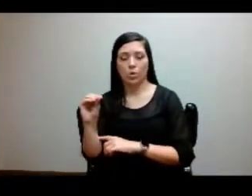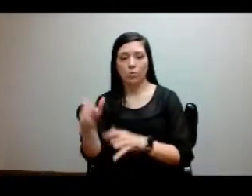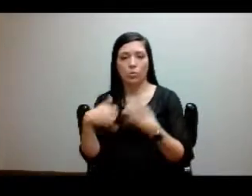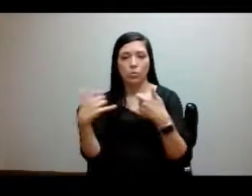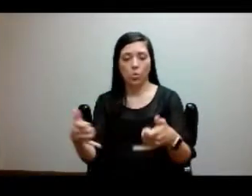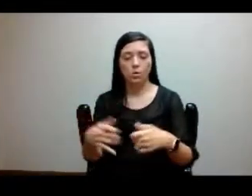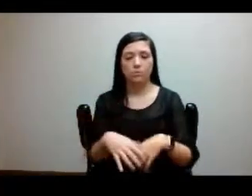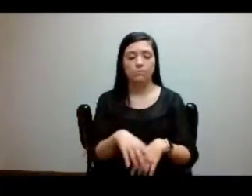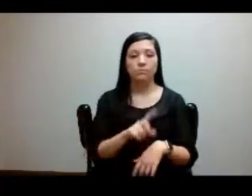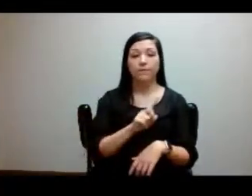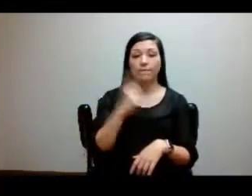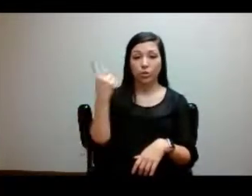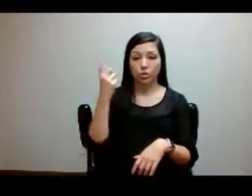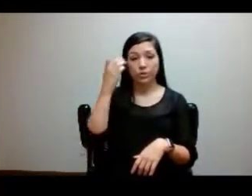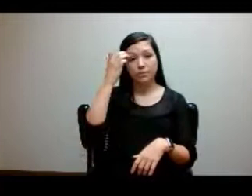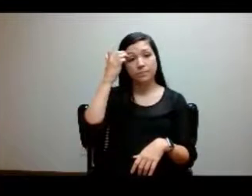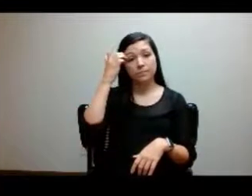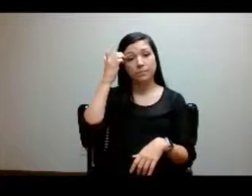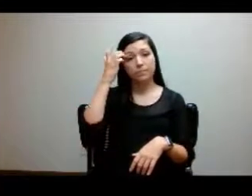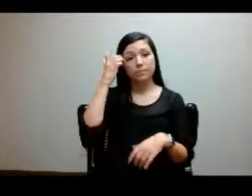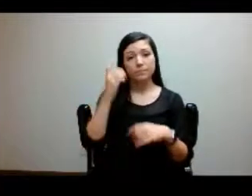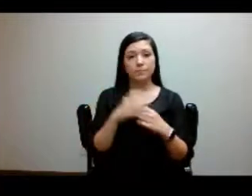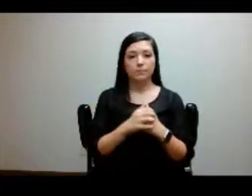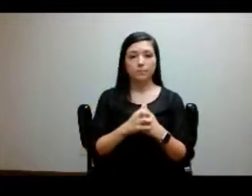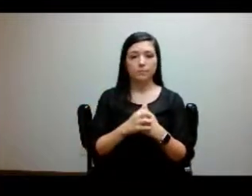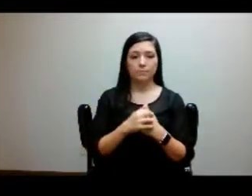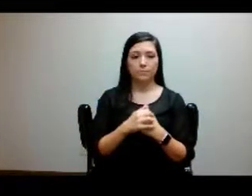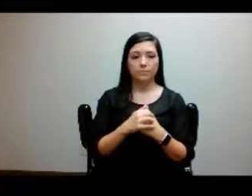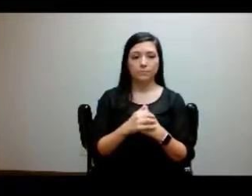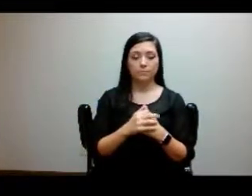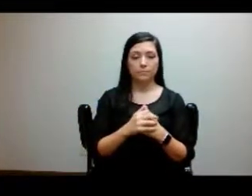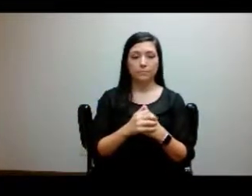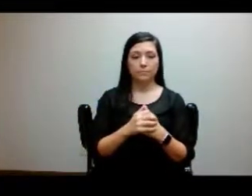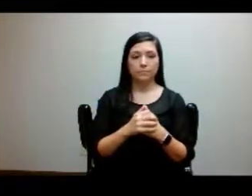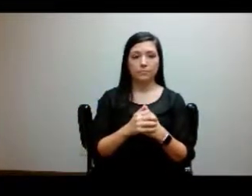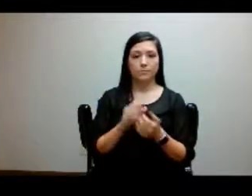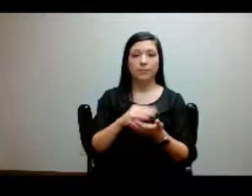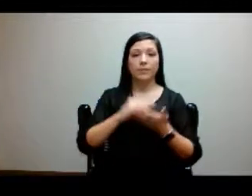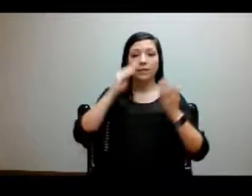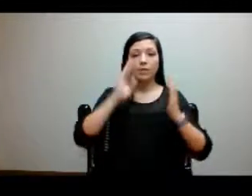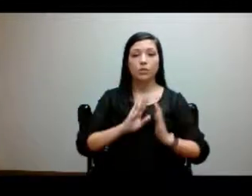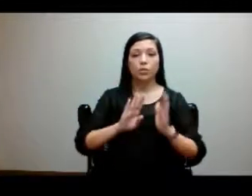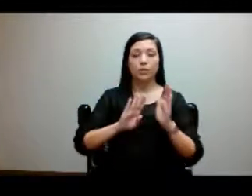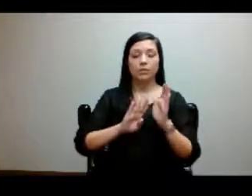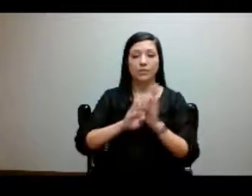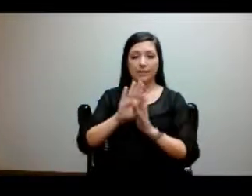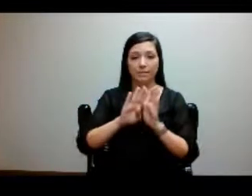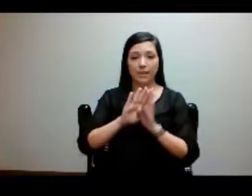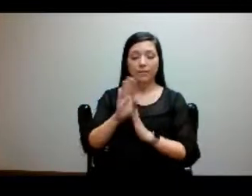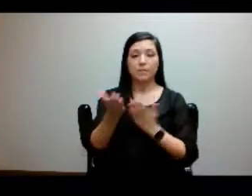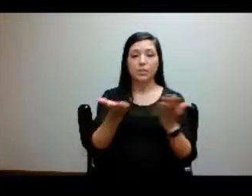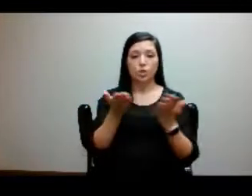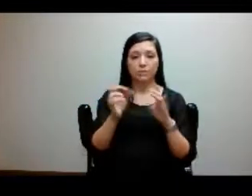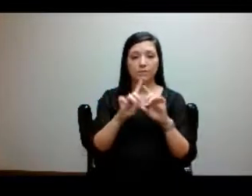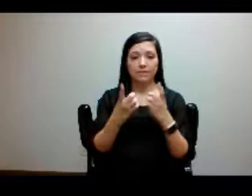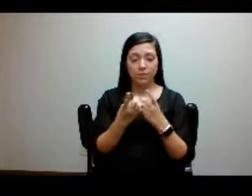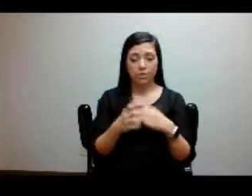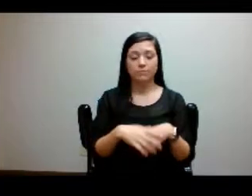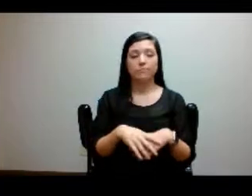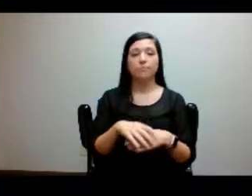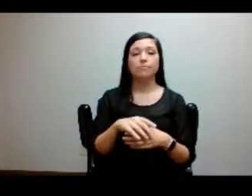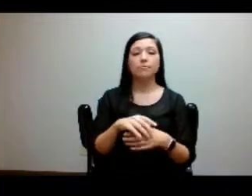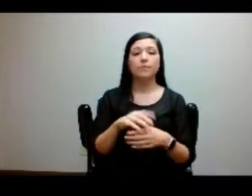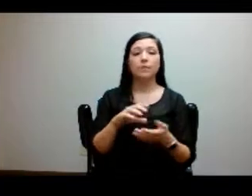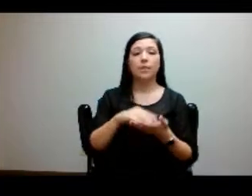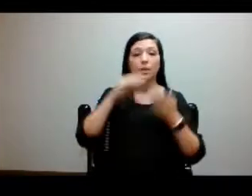The first awards are going to go to the Student Development Services Division. In Student Development